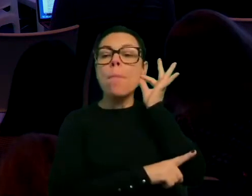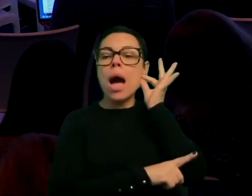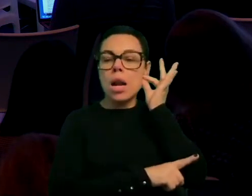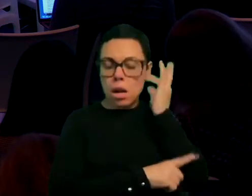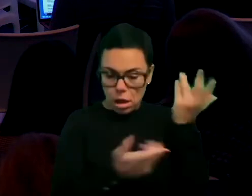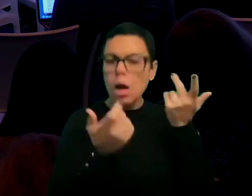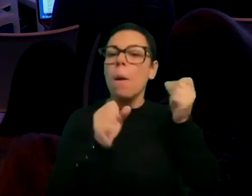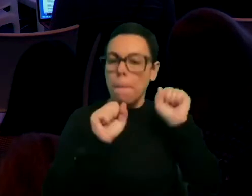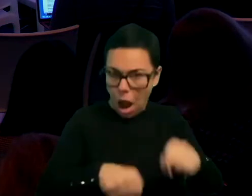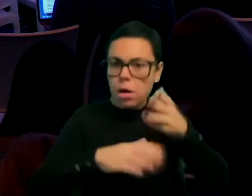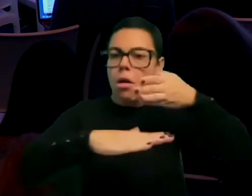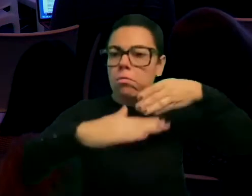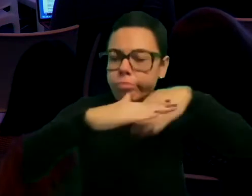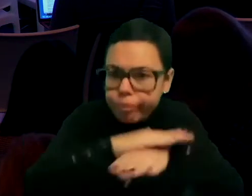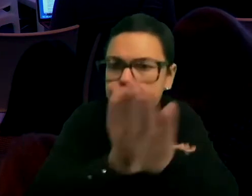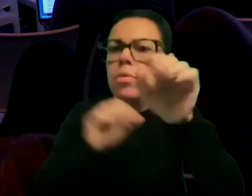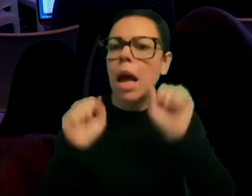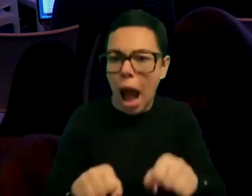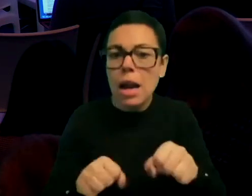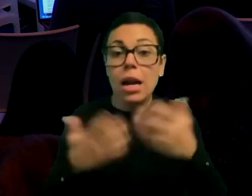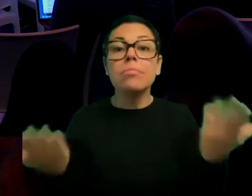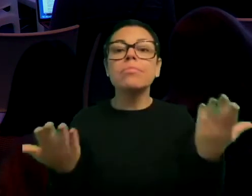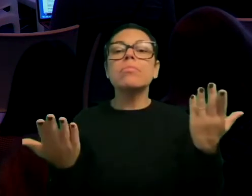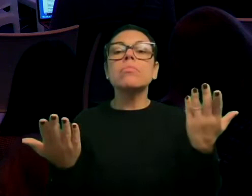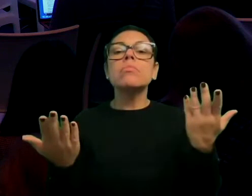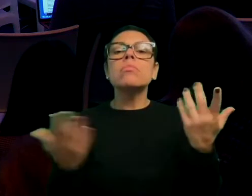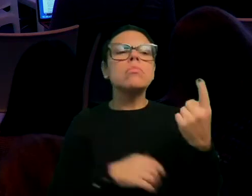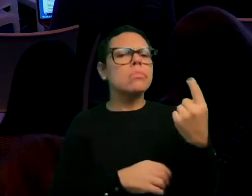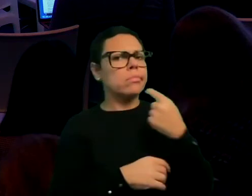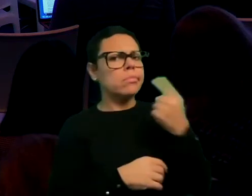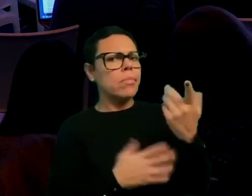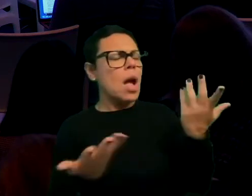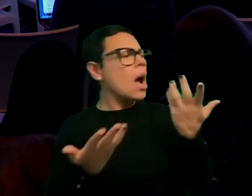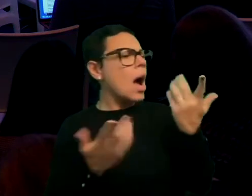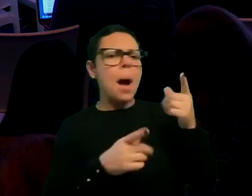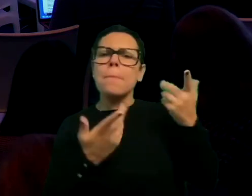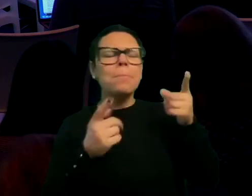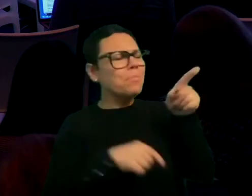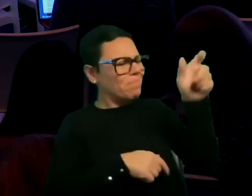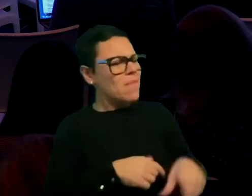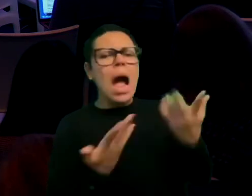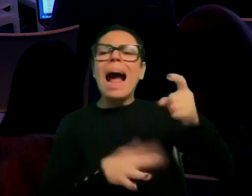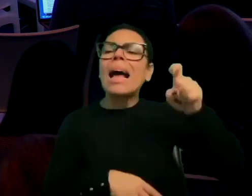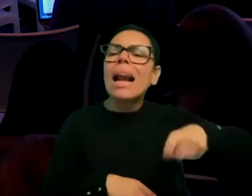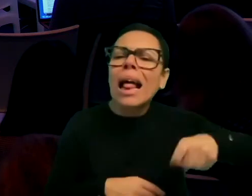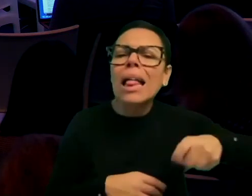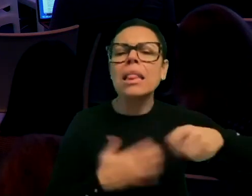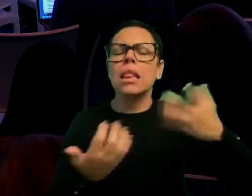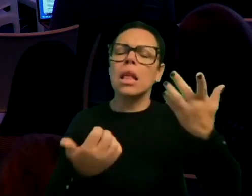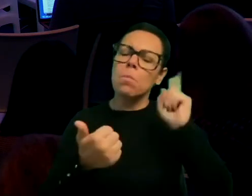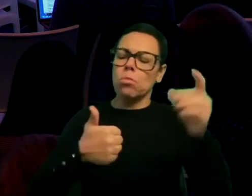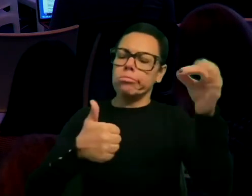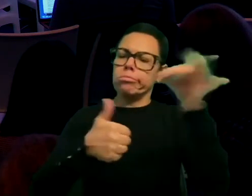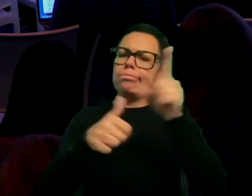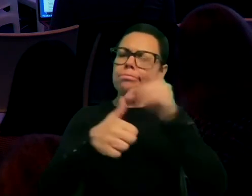required as a guarantee of management capacity, which really wasn't necessary. And all this is just a